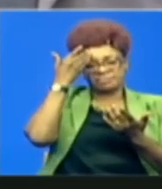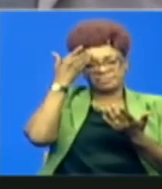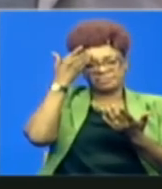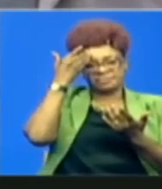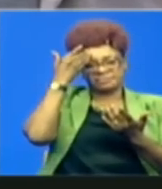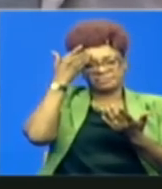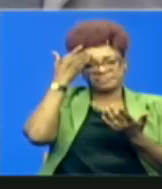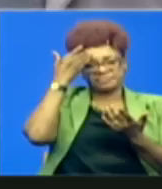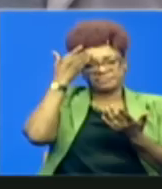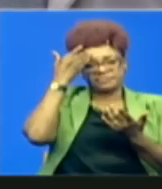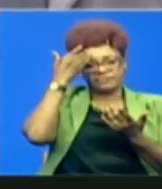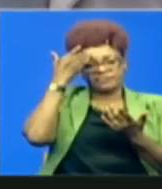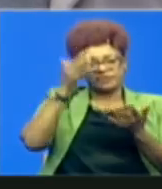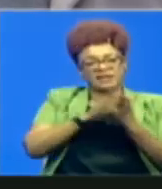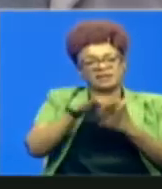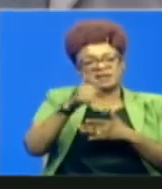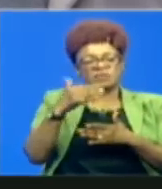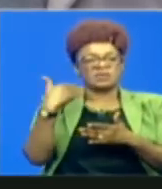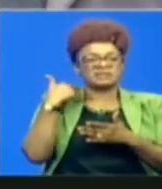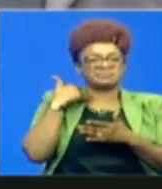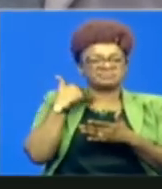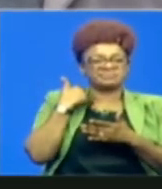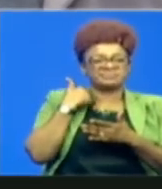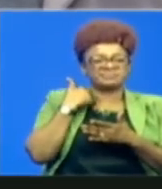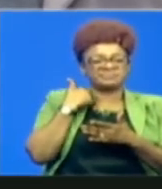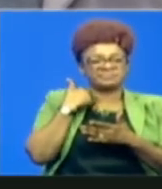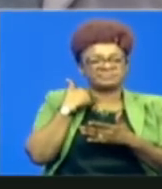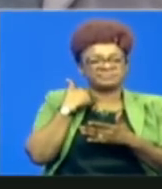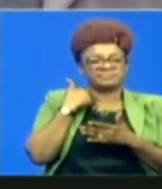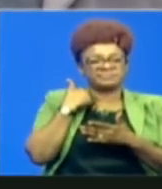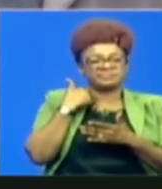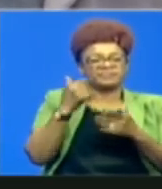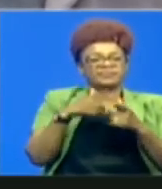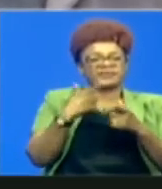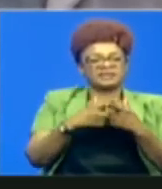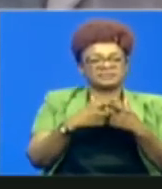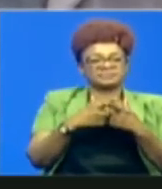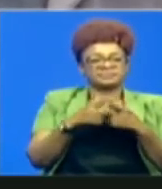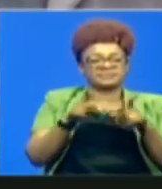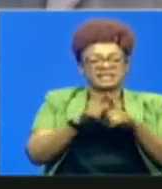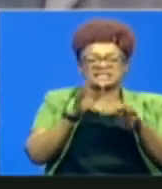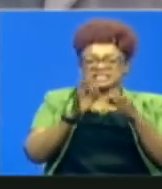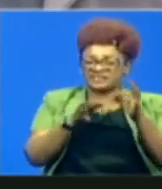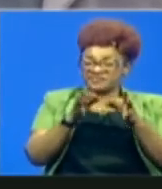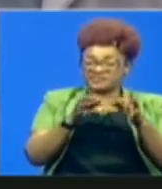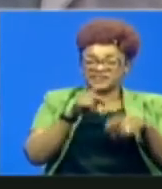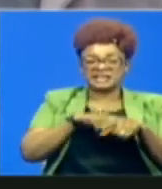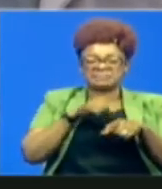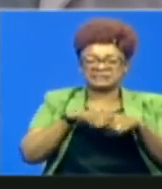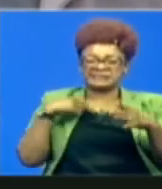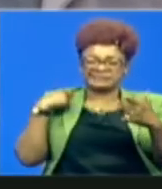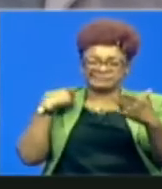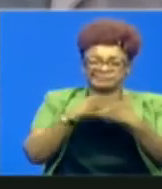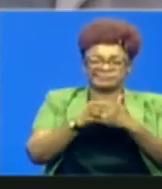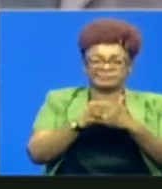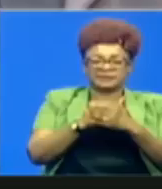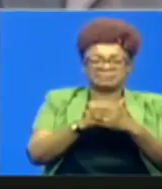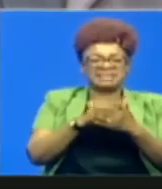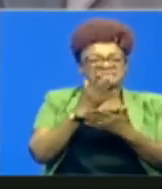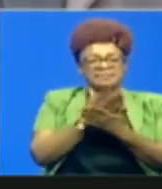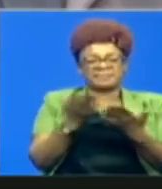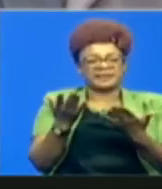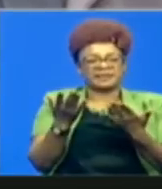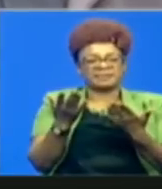wound here. There is another deep wound here. And then it looks like after she was hit by some sharp